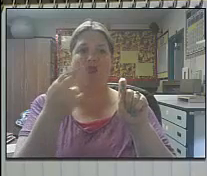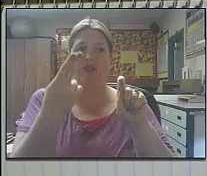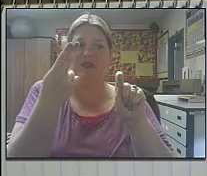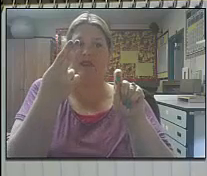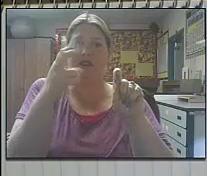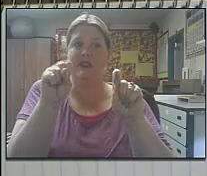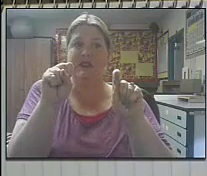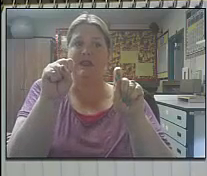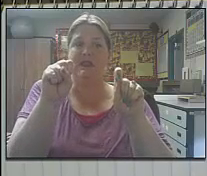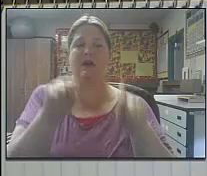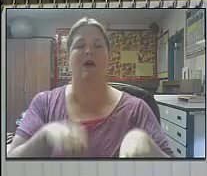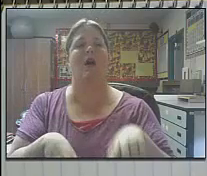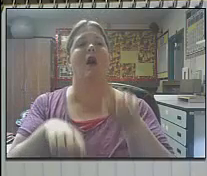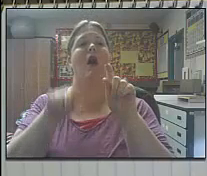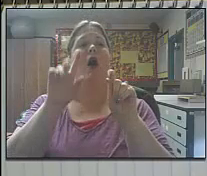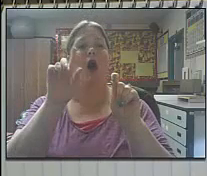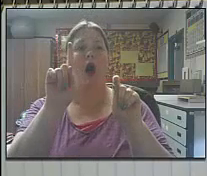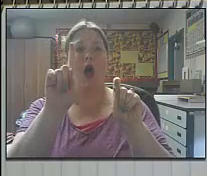hundredths.